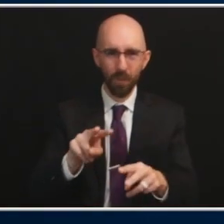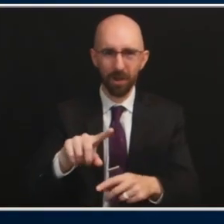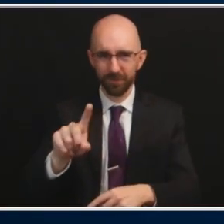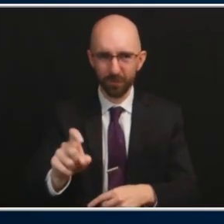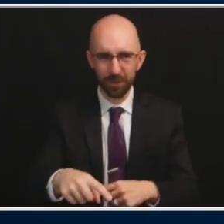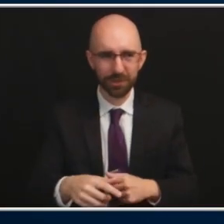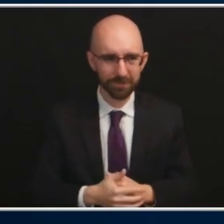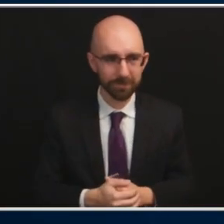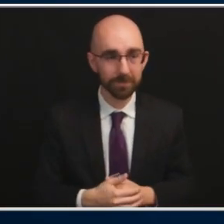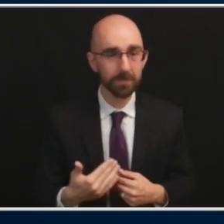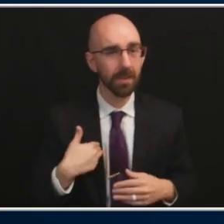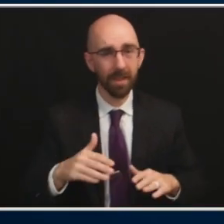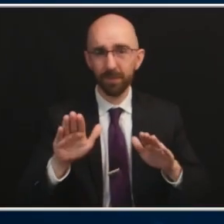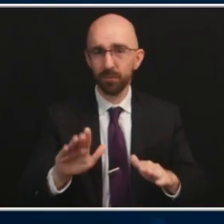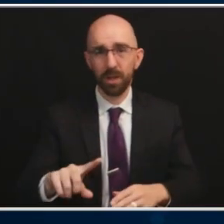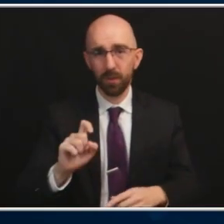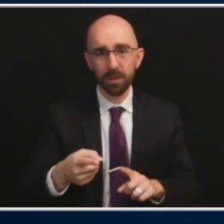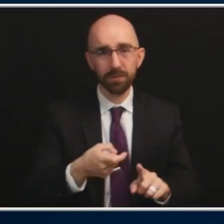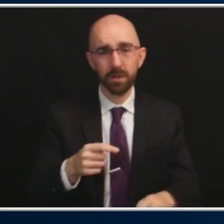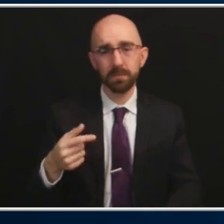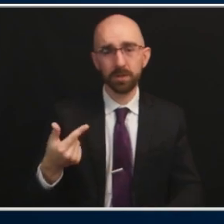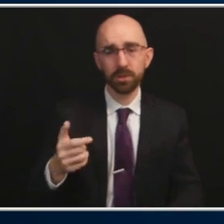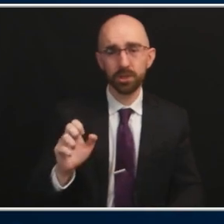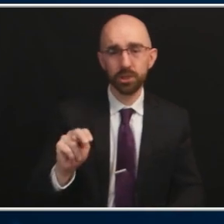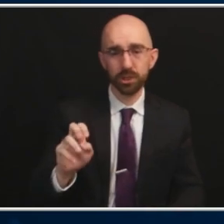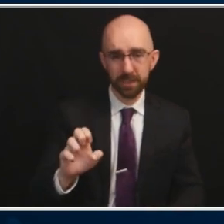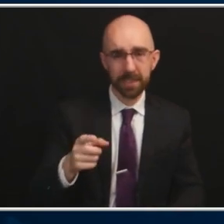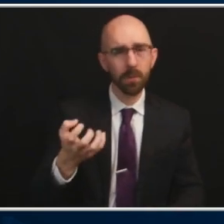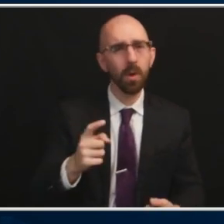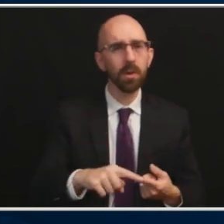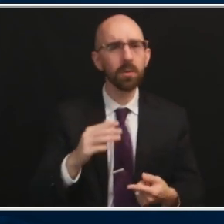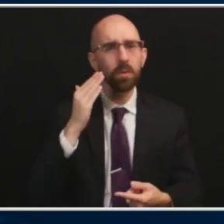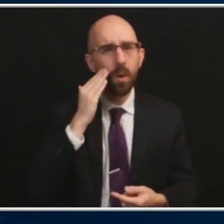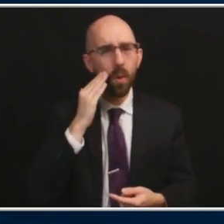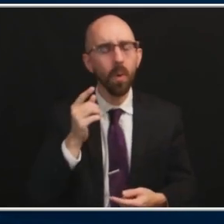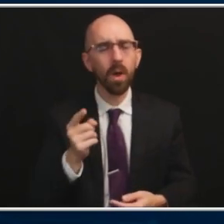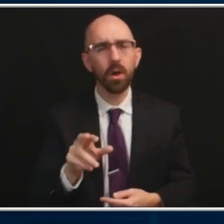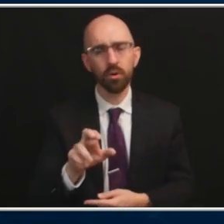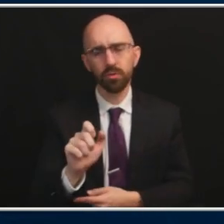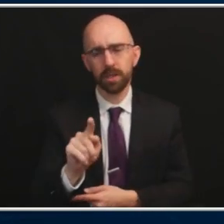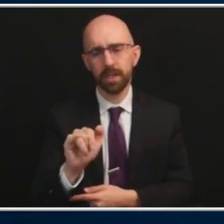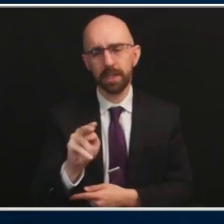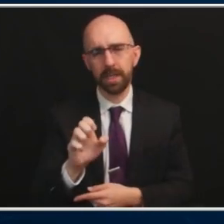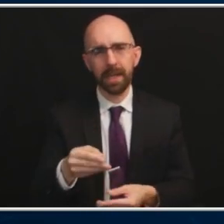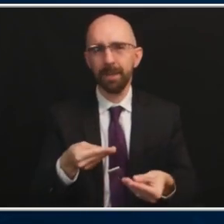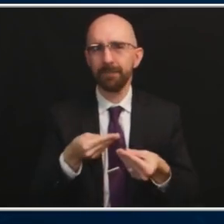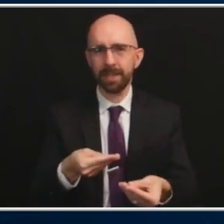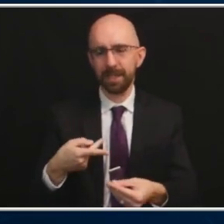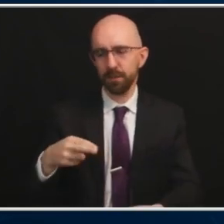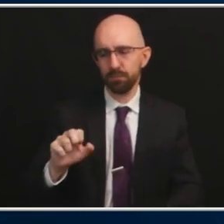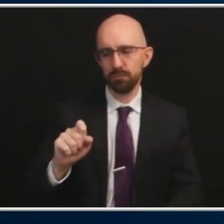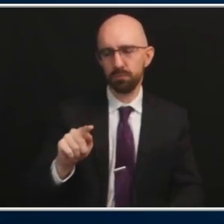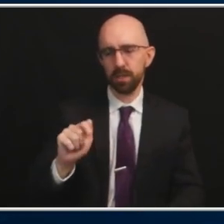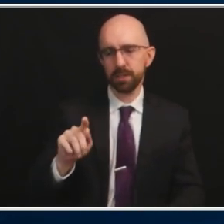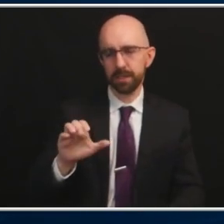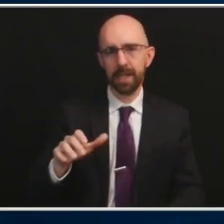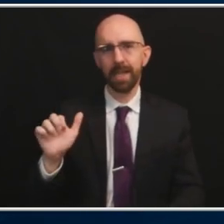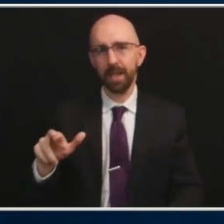great question from Jean Reardon. Jean wants to know, would creatine feed prostate cancer like